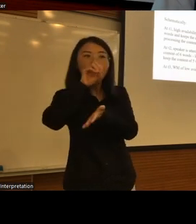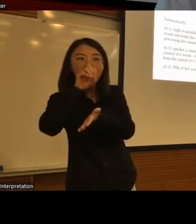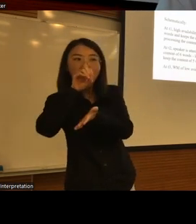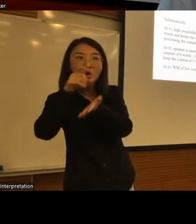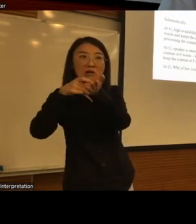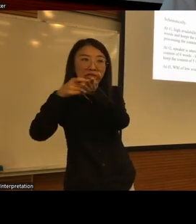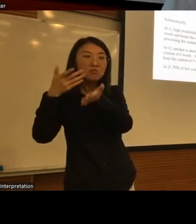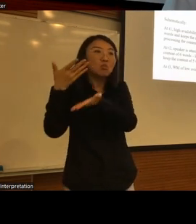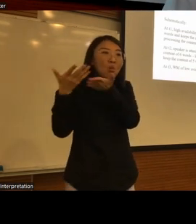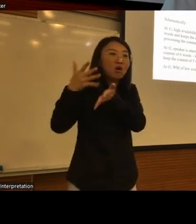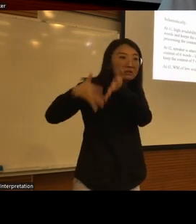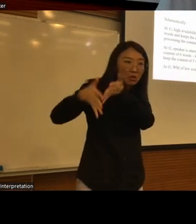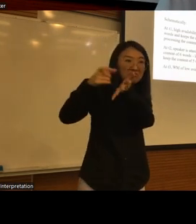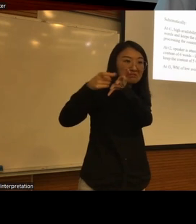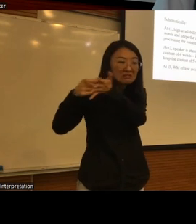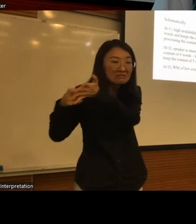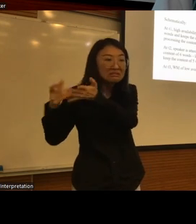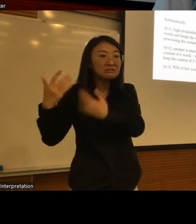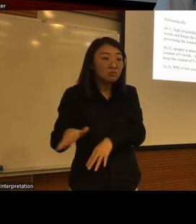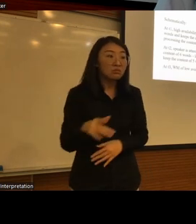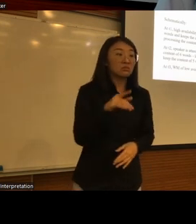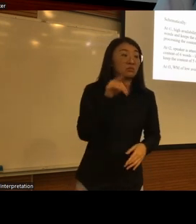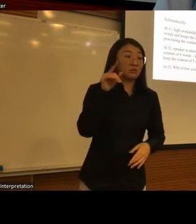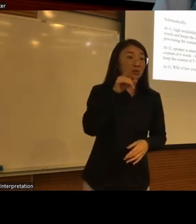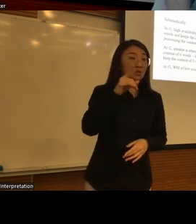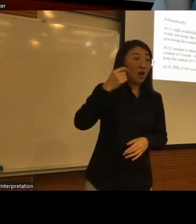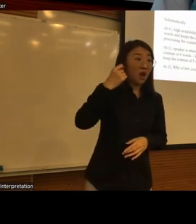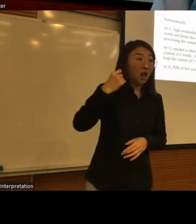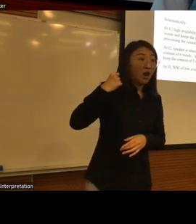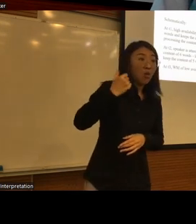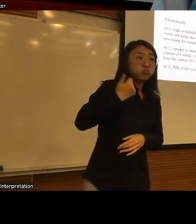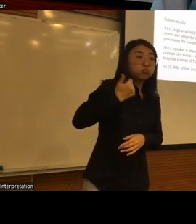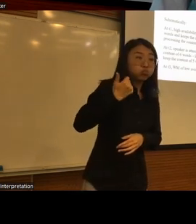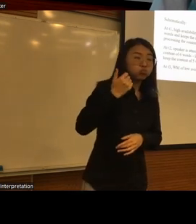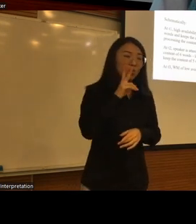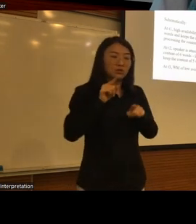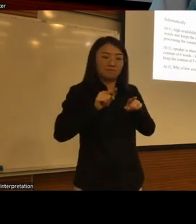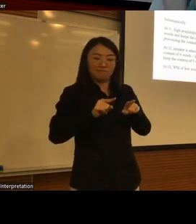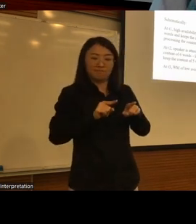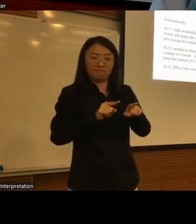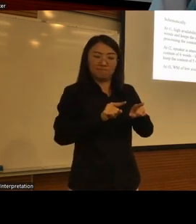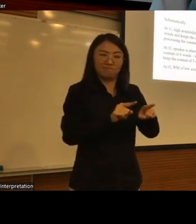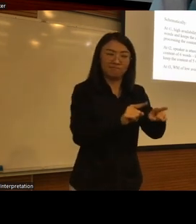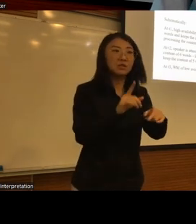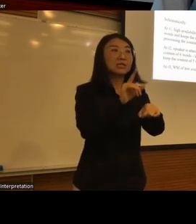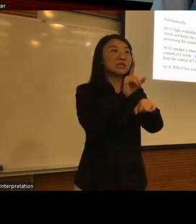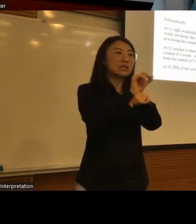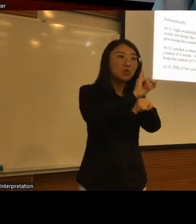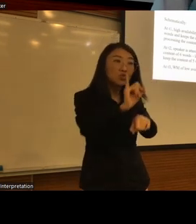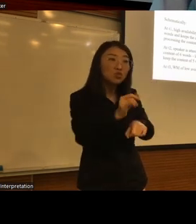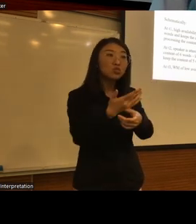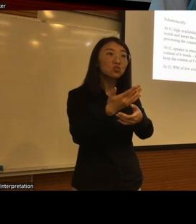You have a listener with high availability. There will always be a little lag of a fraction of a second, but